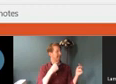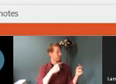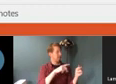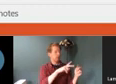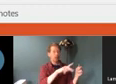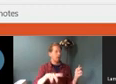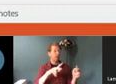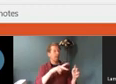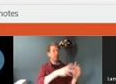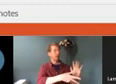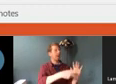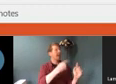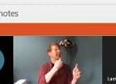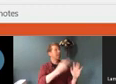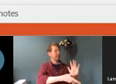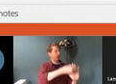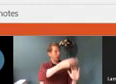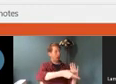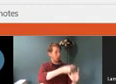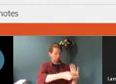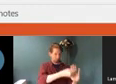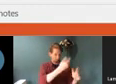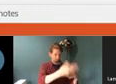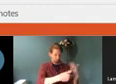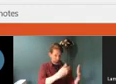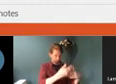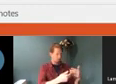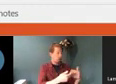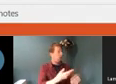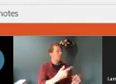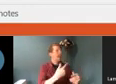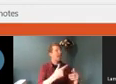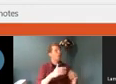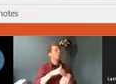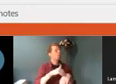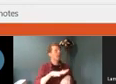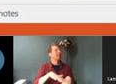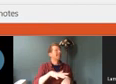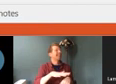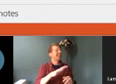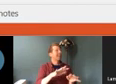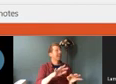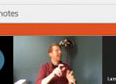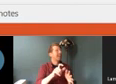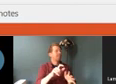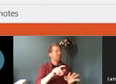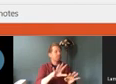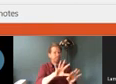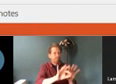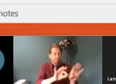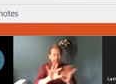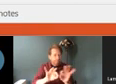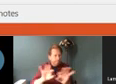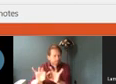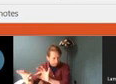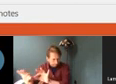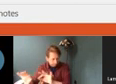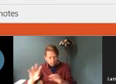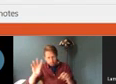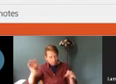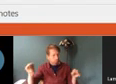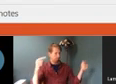uploaded data derived from crime scene material. And using this as a bait, they were able